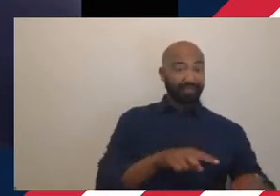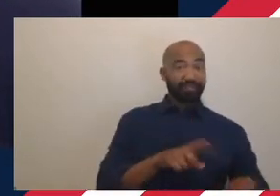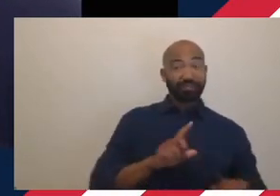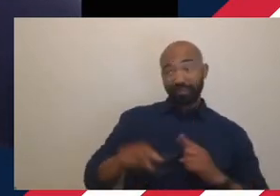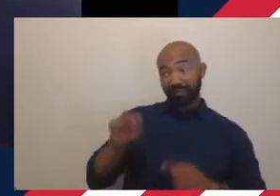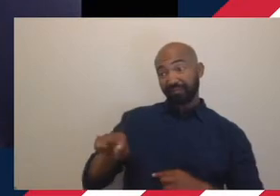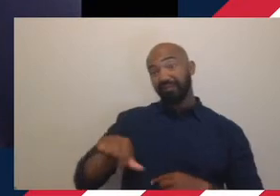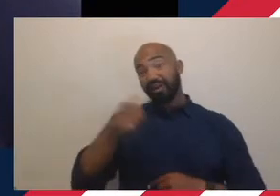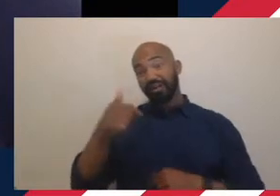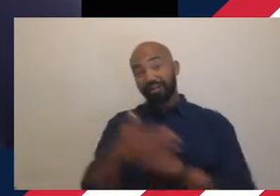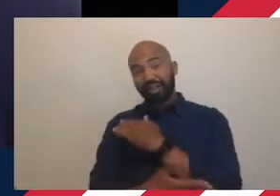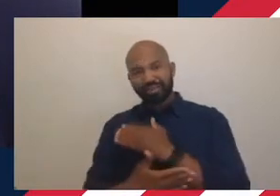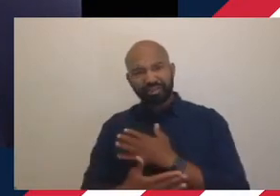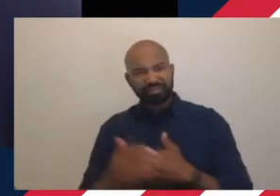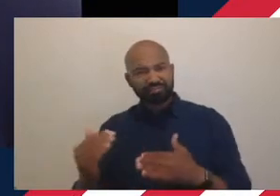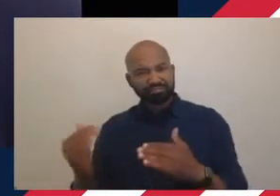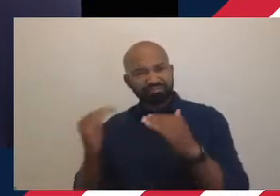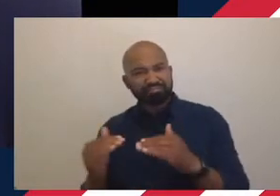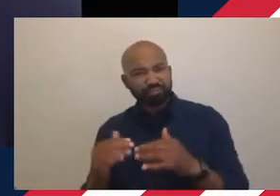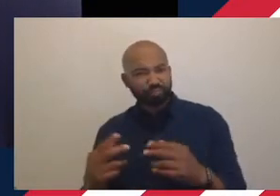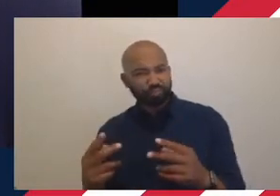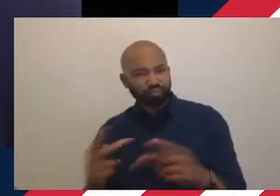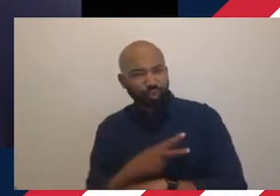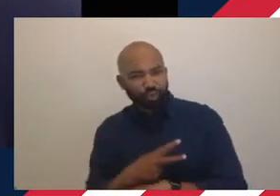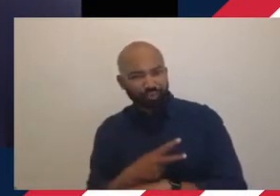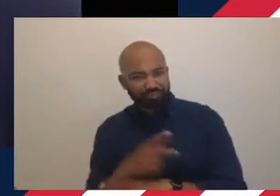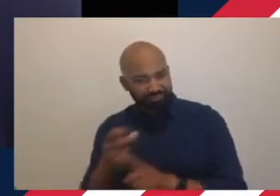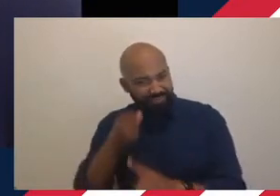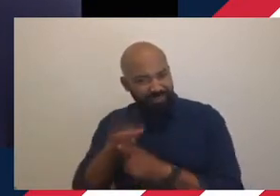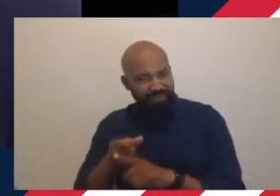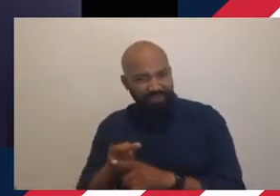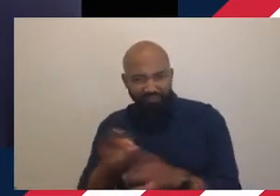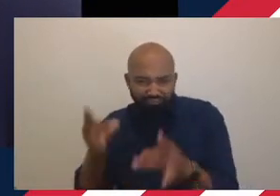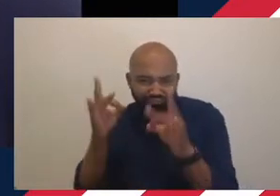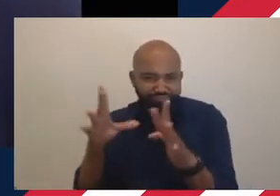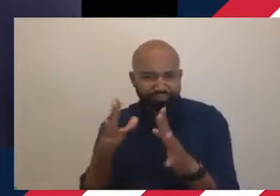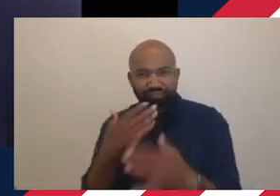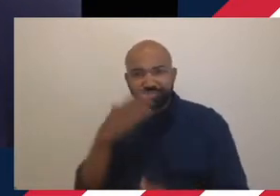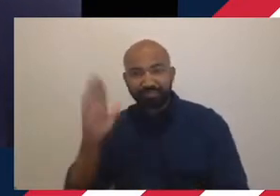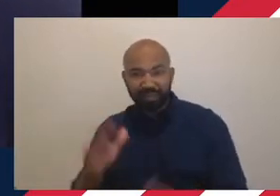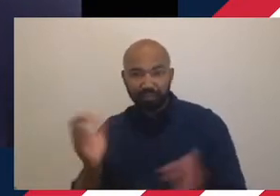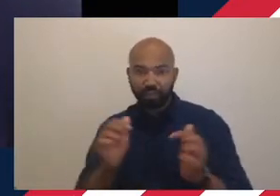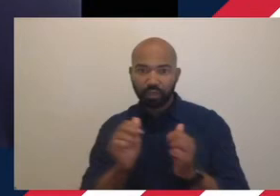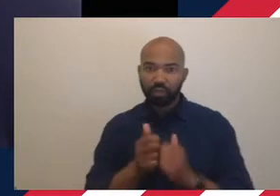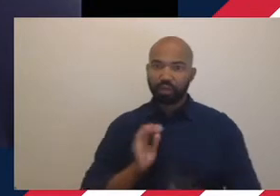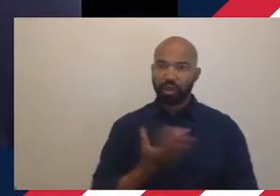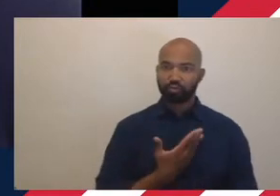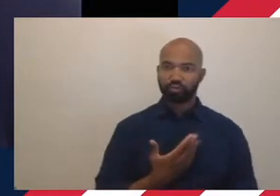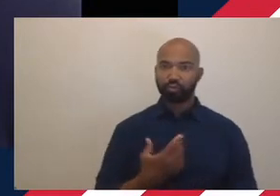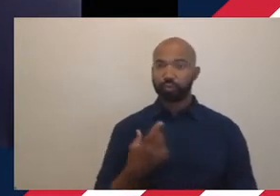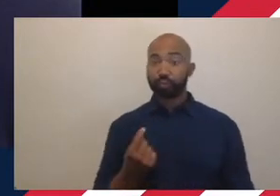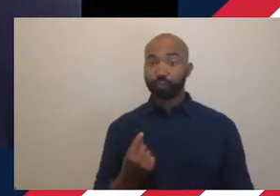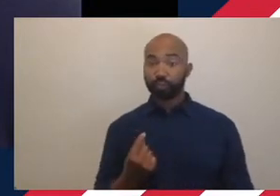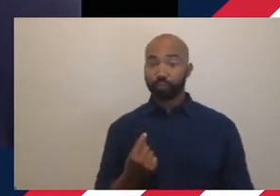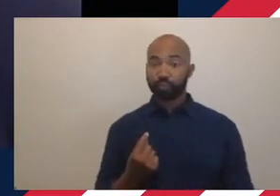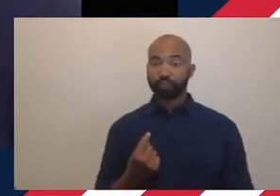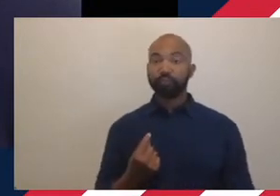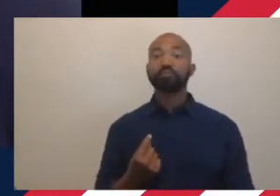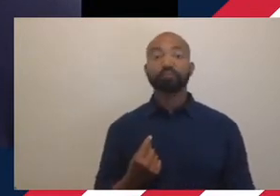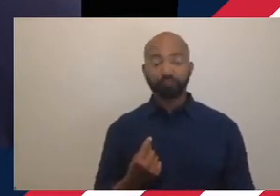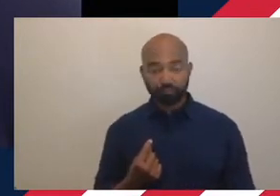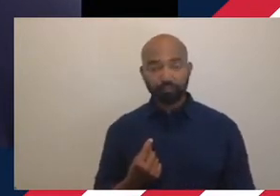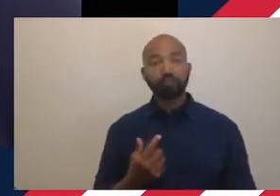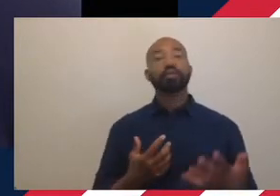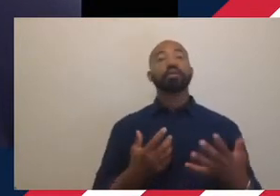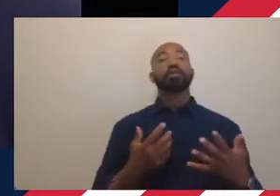capacity, the impacts are devastating. So what needs to be done? Well, first, a next administration